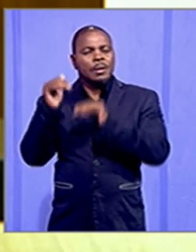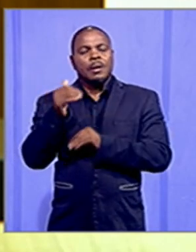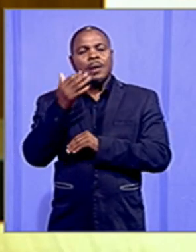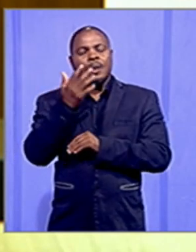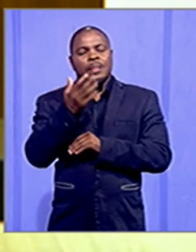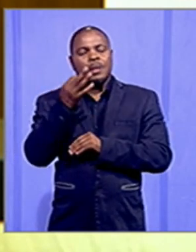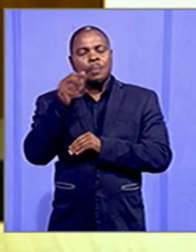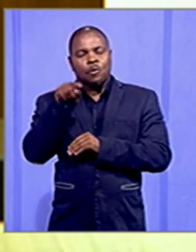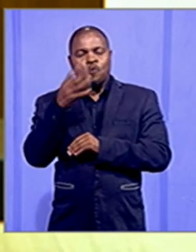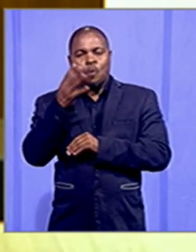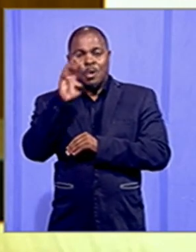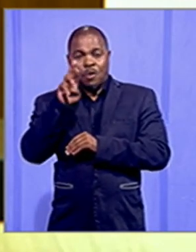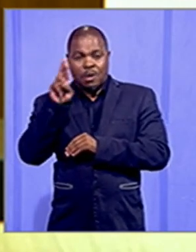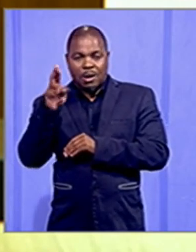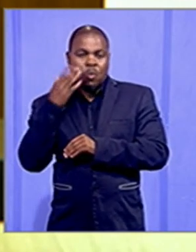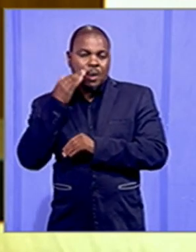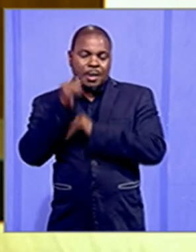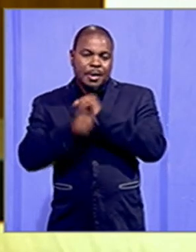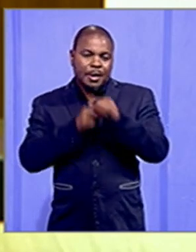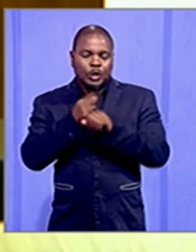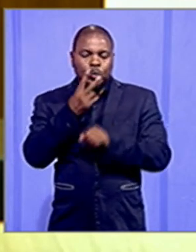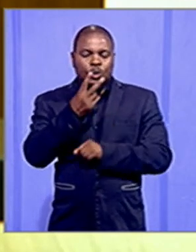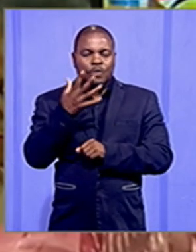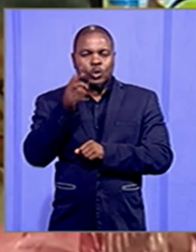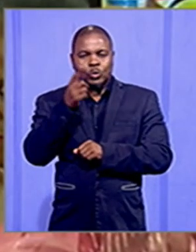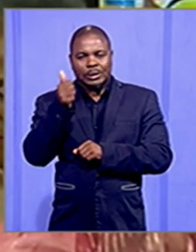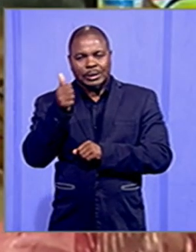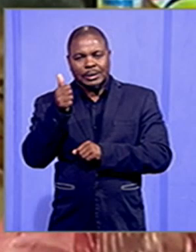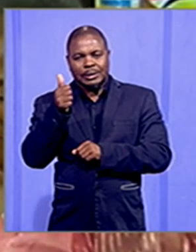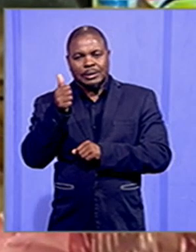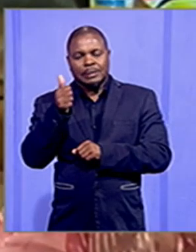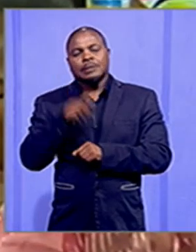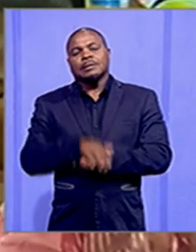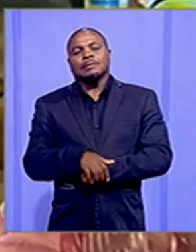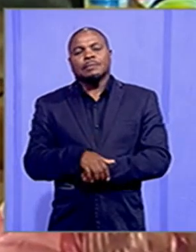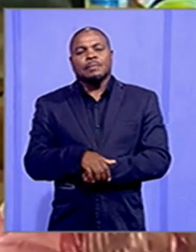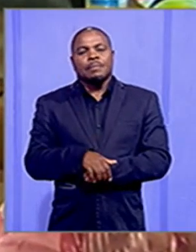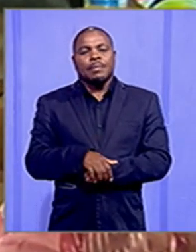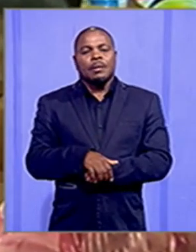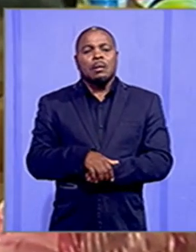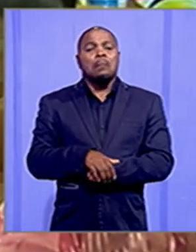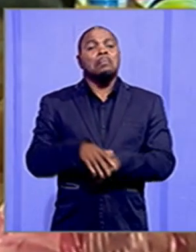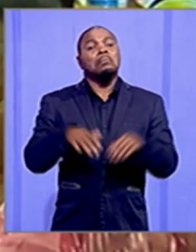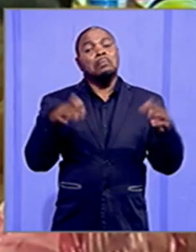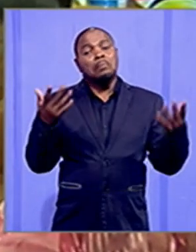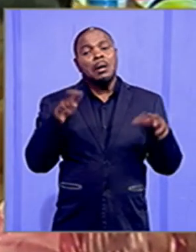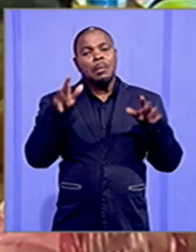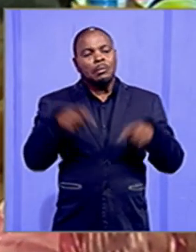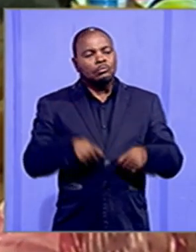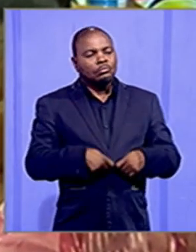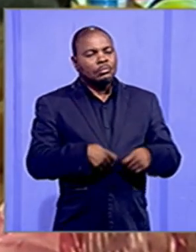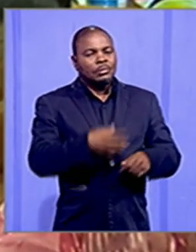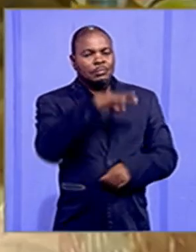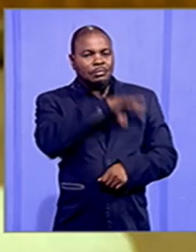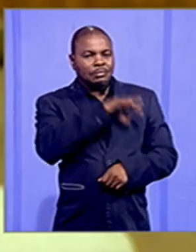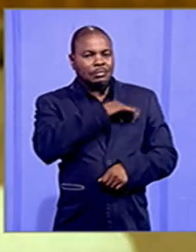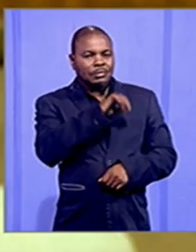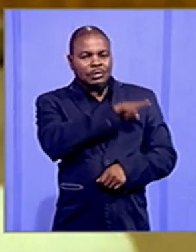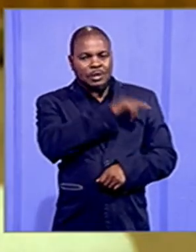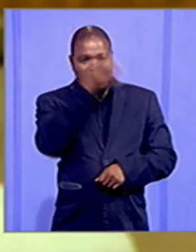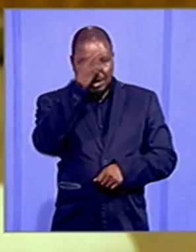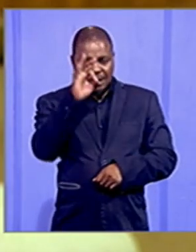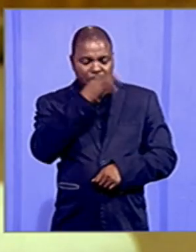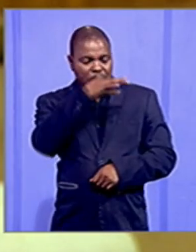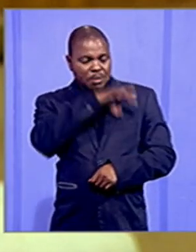83.4 billion in 25-26 financial years. Ka bagare diperesente tsa dituelo tsa badiri ba puso di tlhatlogetse kwa godimo